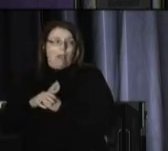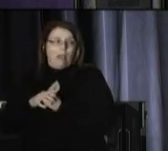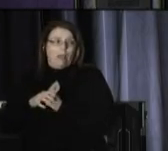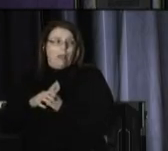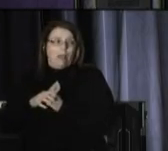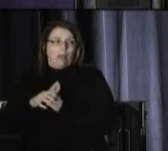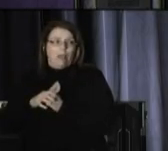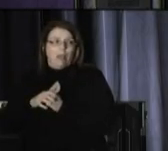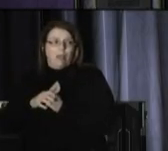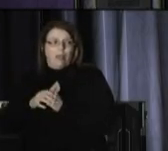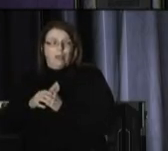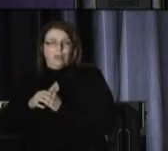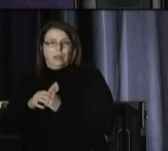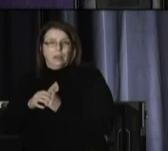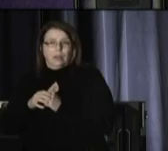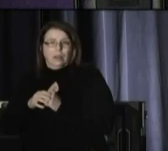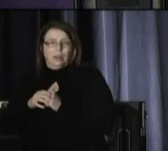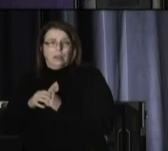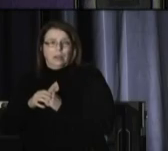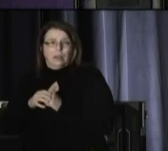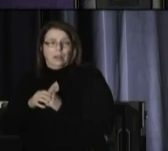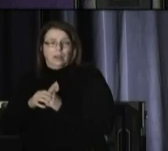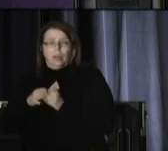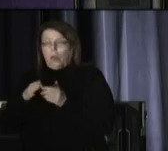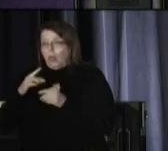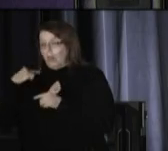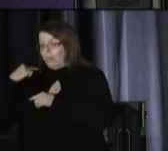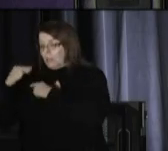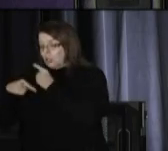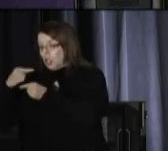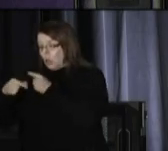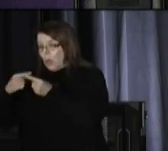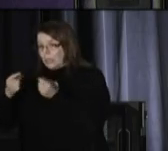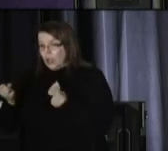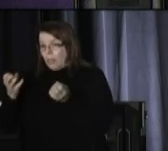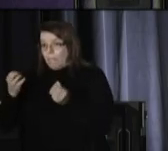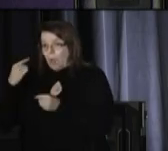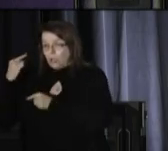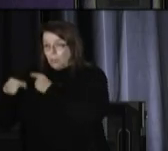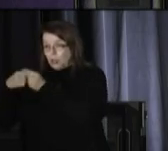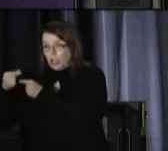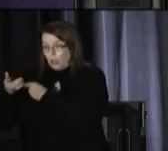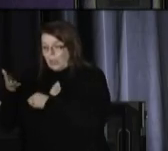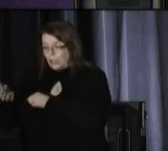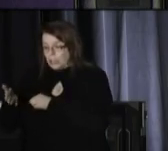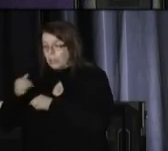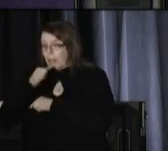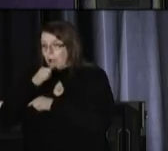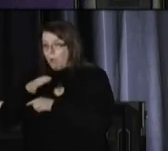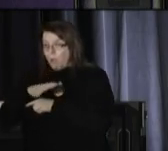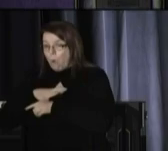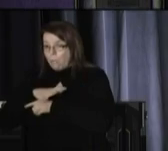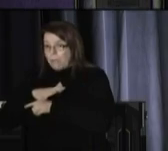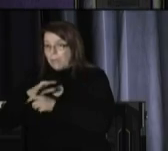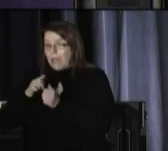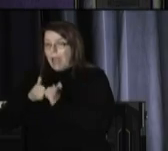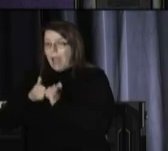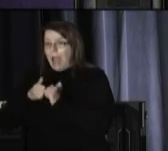And just, you know, the generation, you know, the multiple generations there and the women and how they